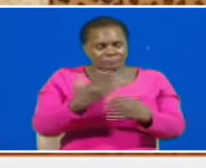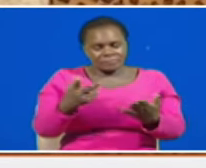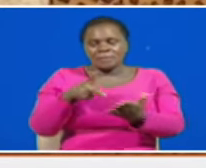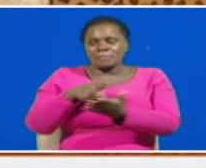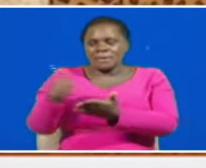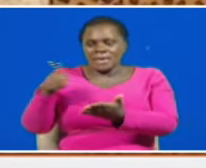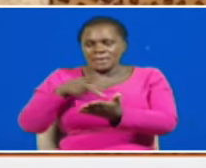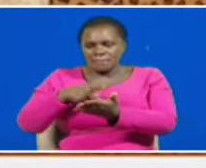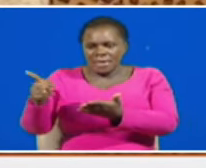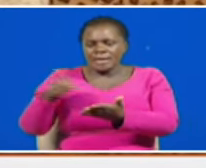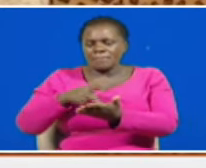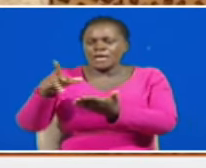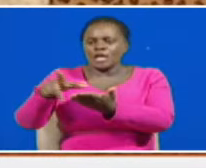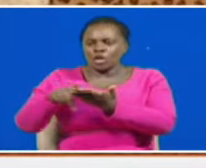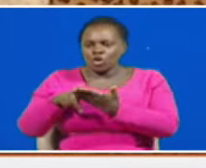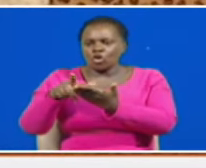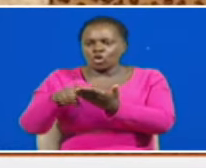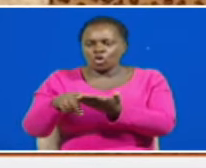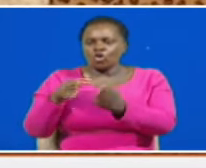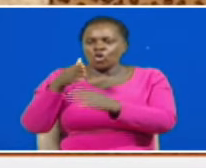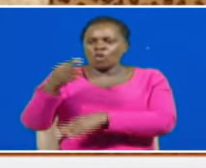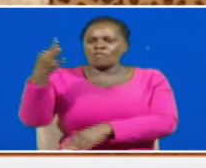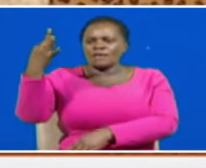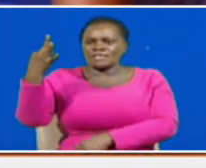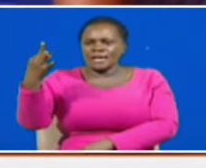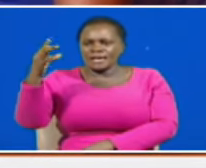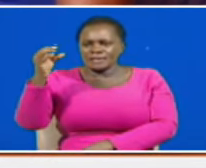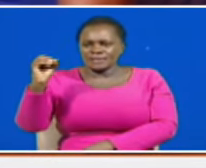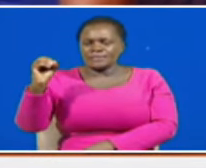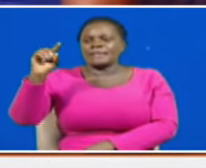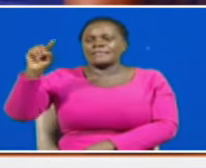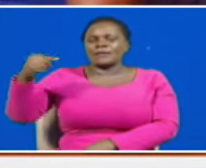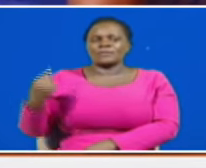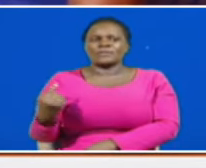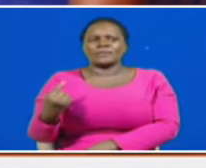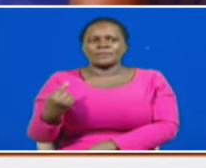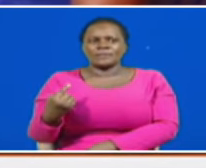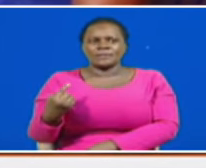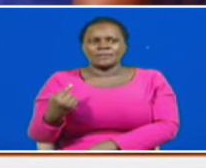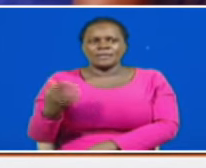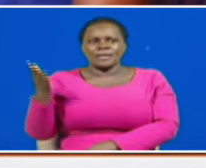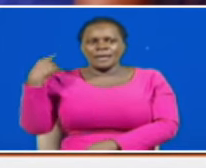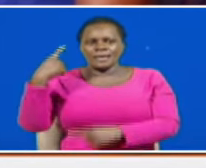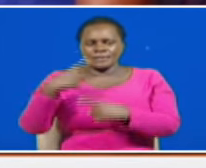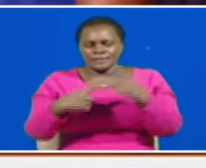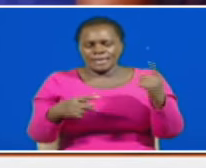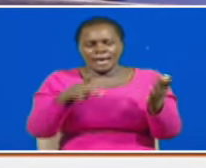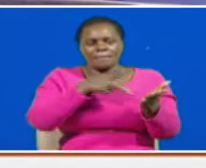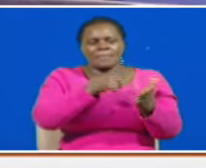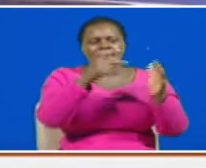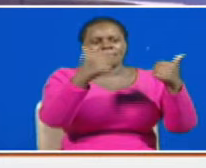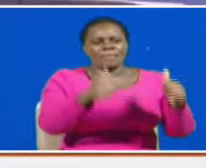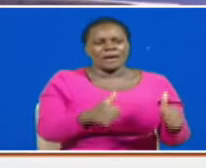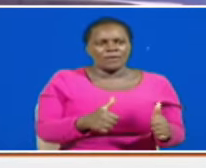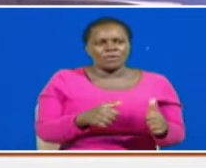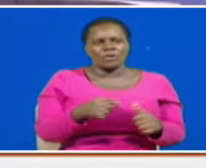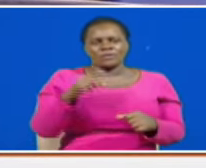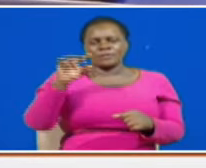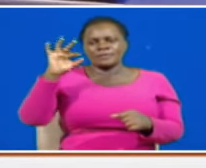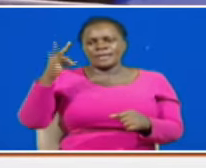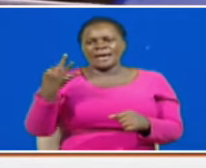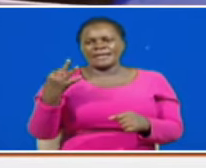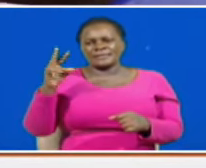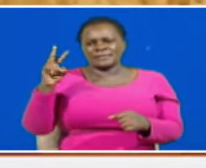kulipa deni na deni iko zaidi ya 1030. Angulastia jalipiwa term 3 tangu